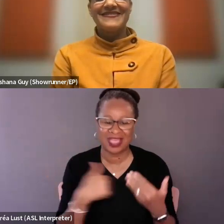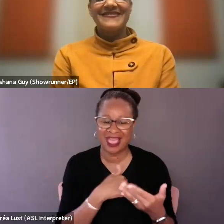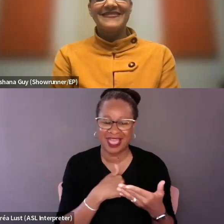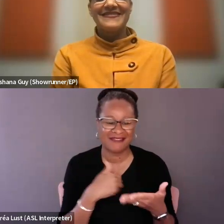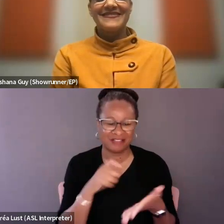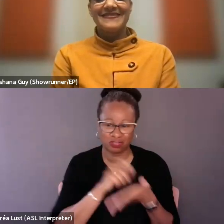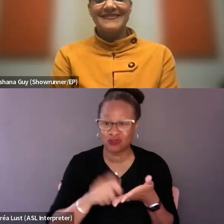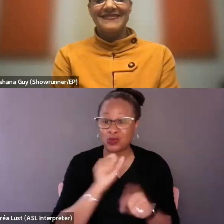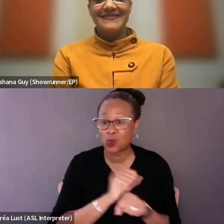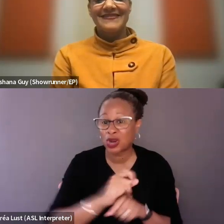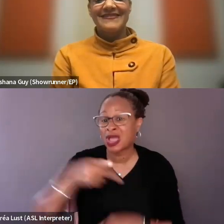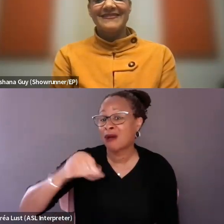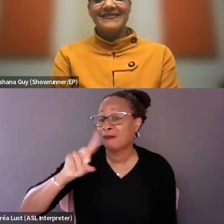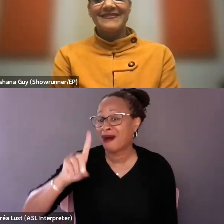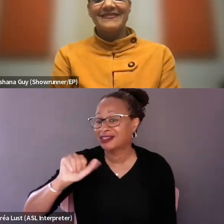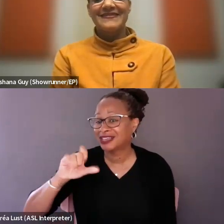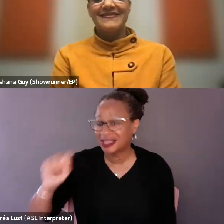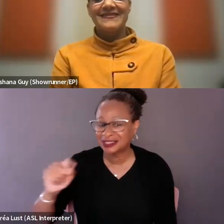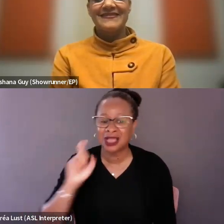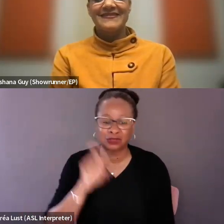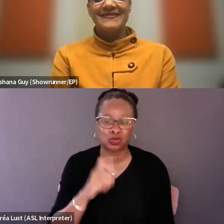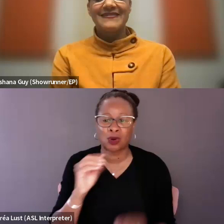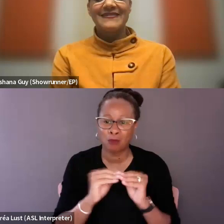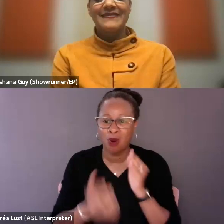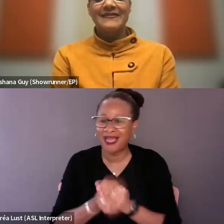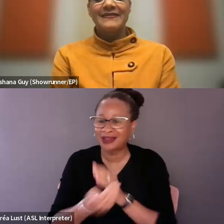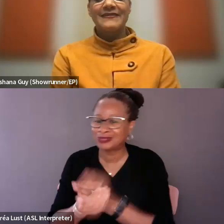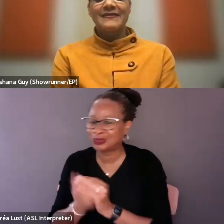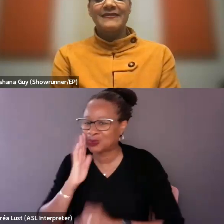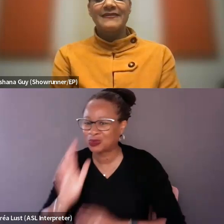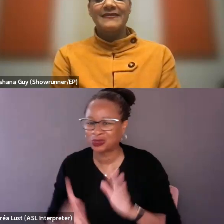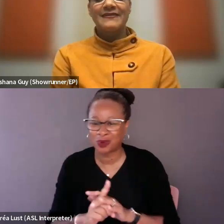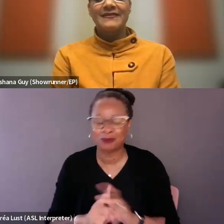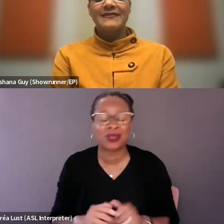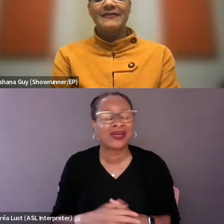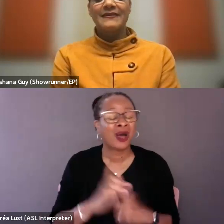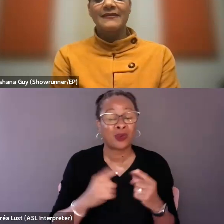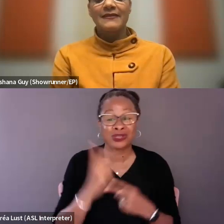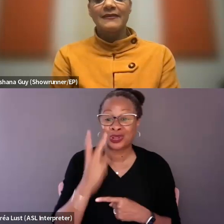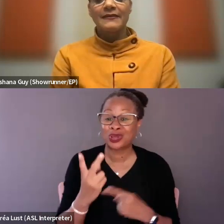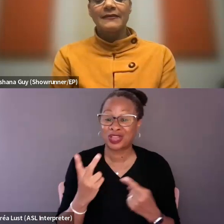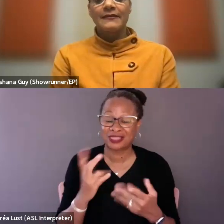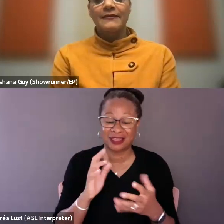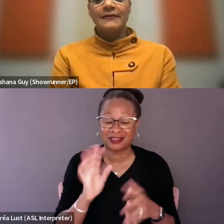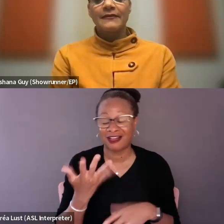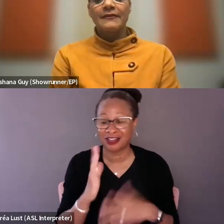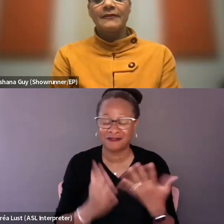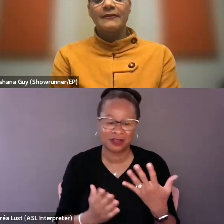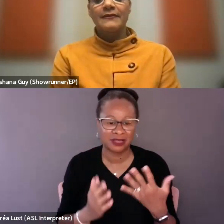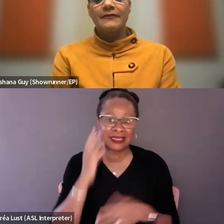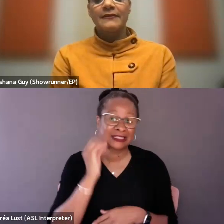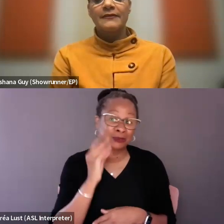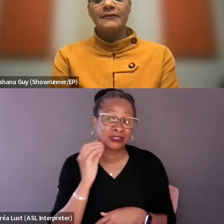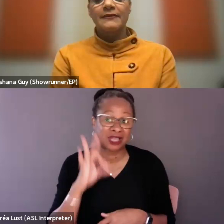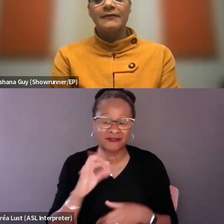the podcast, you know, I'm sure more adaptations to come. But when you look at the kind of overarching experience